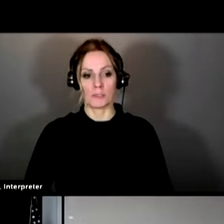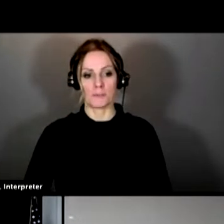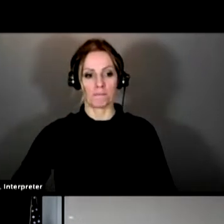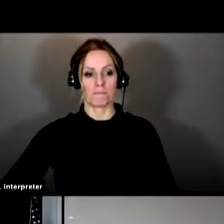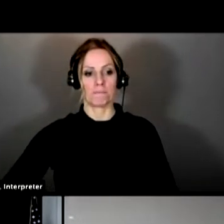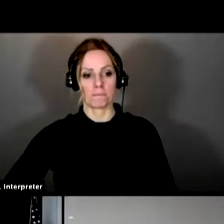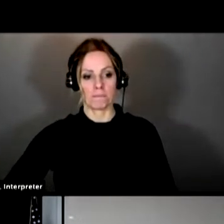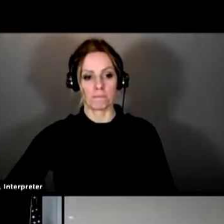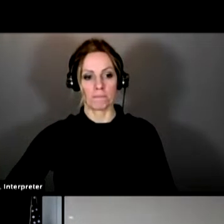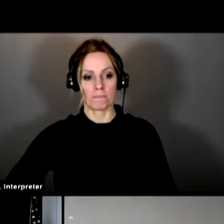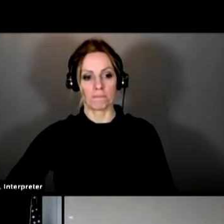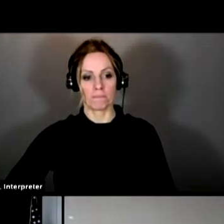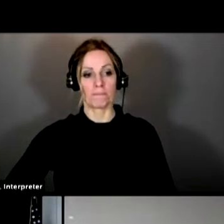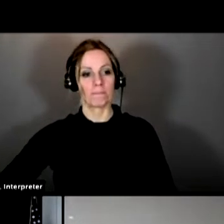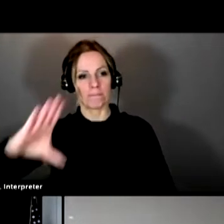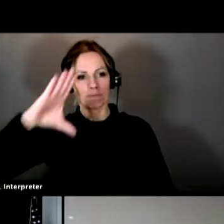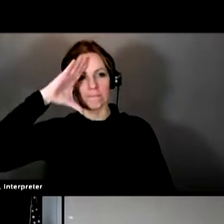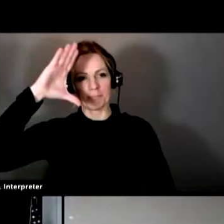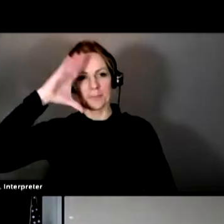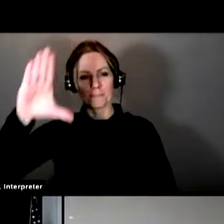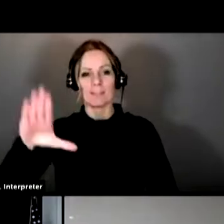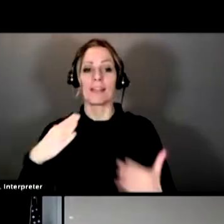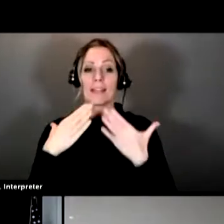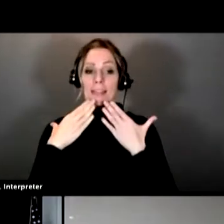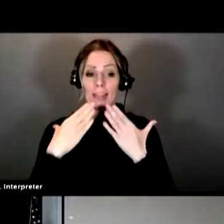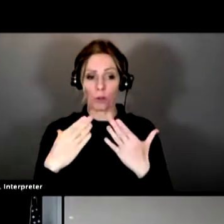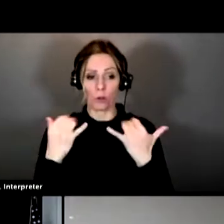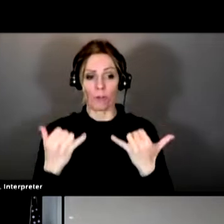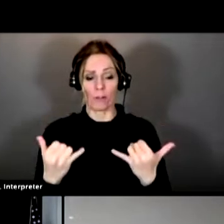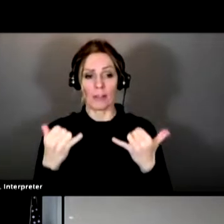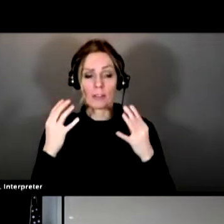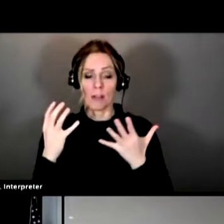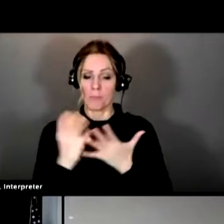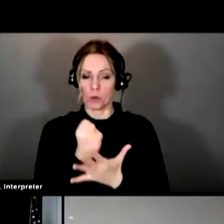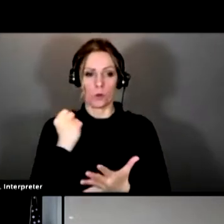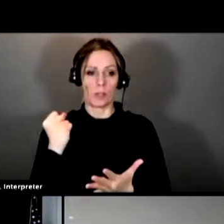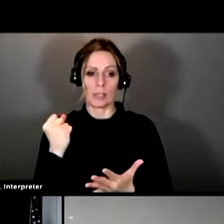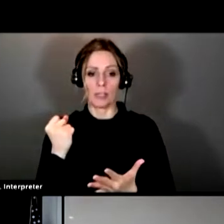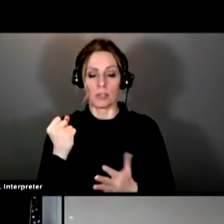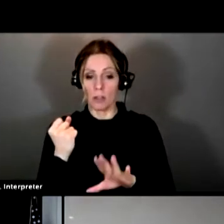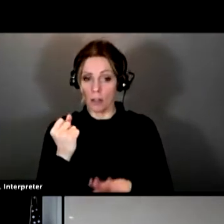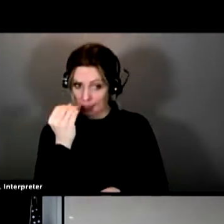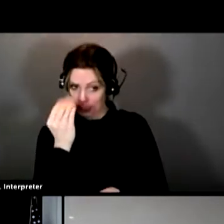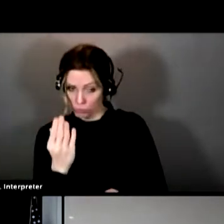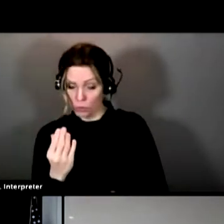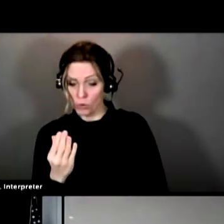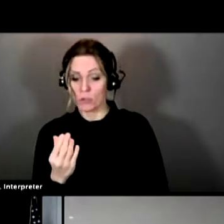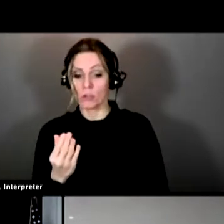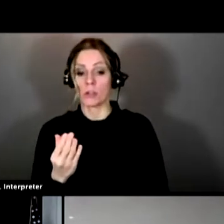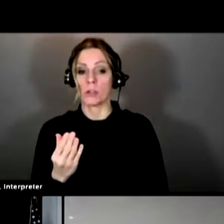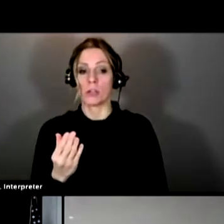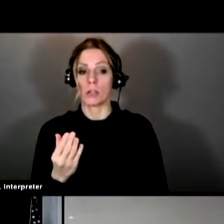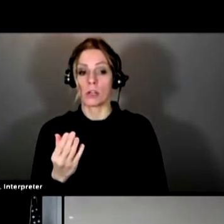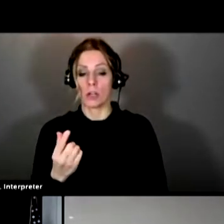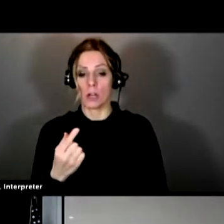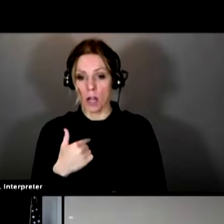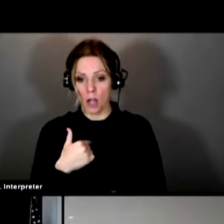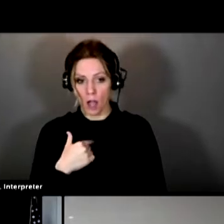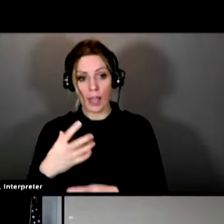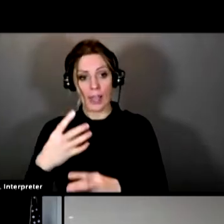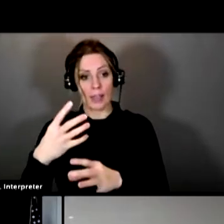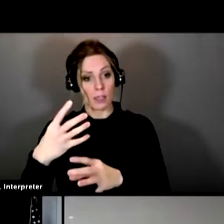Hi there. Thank you for this opportunity. And I just have to say, I received this call in words, and I appreciate